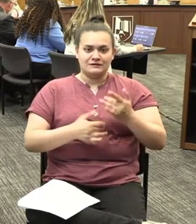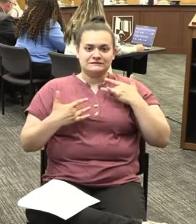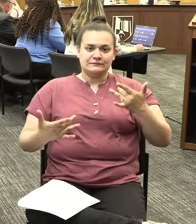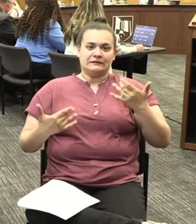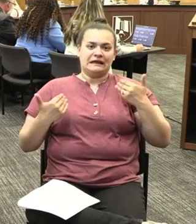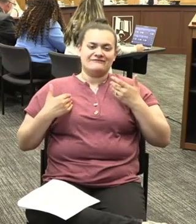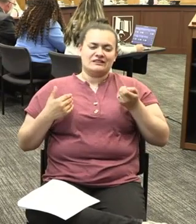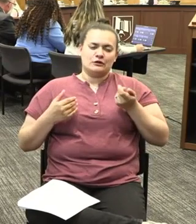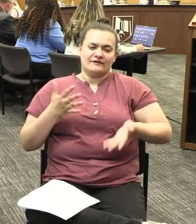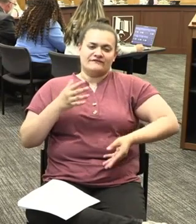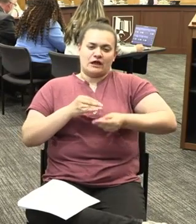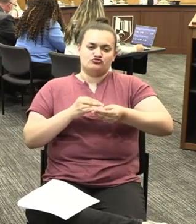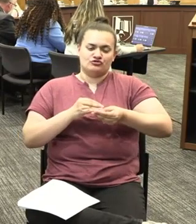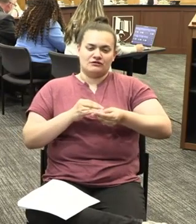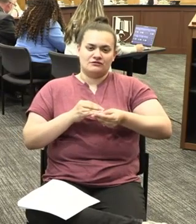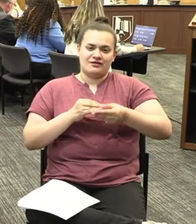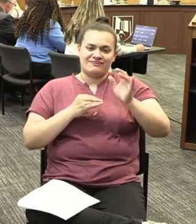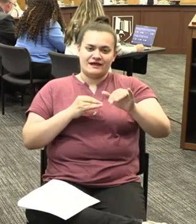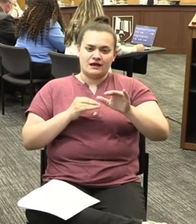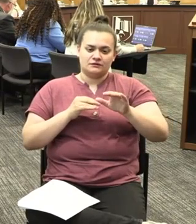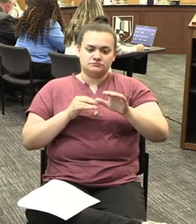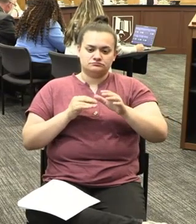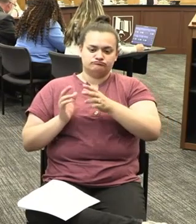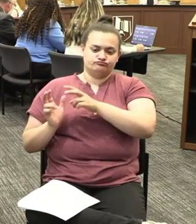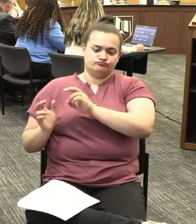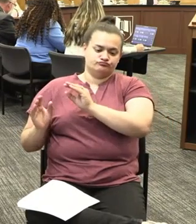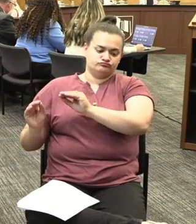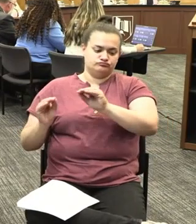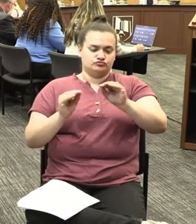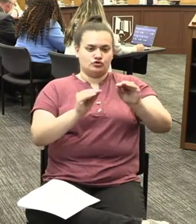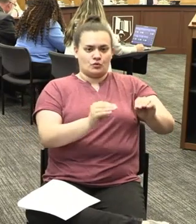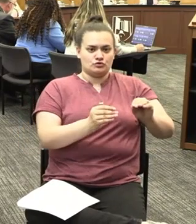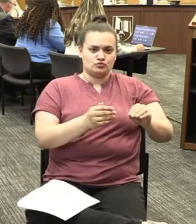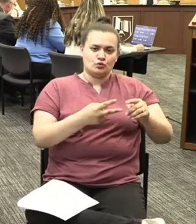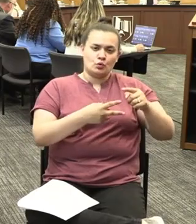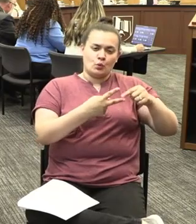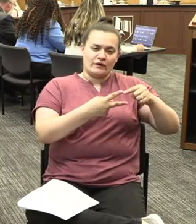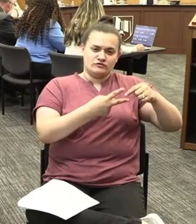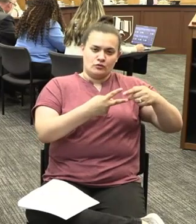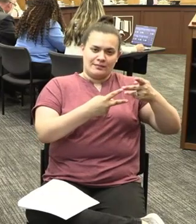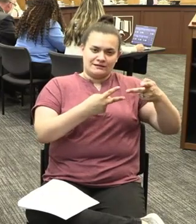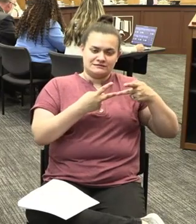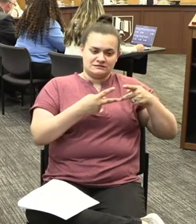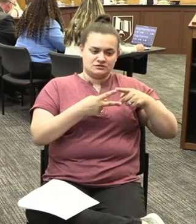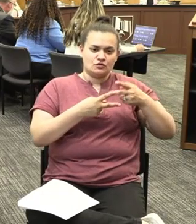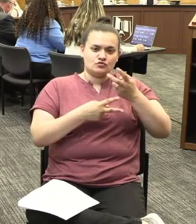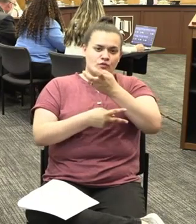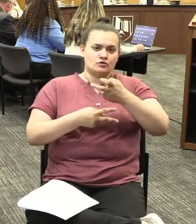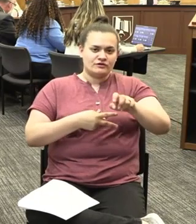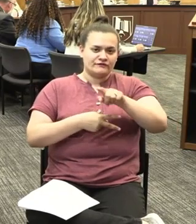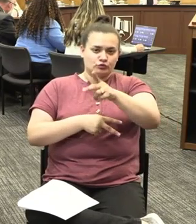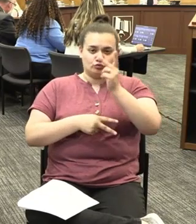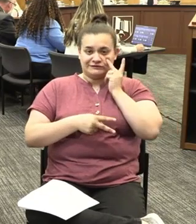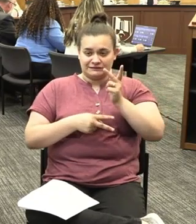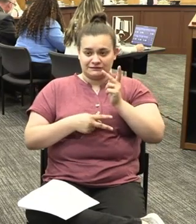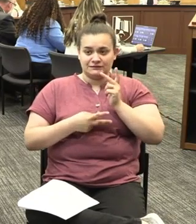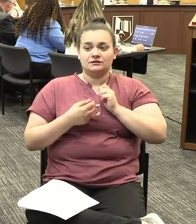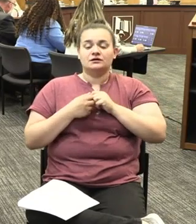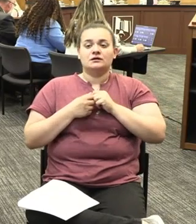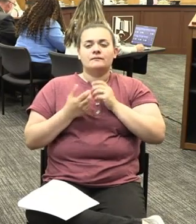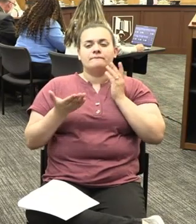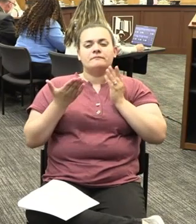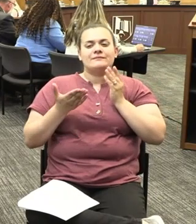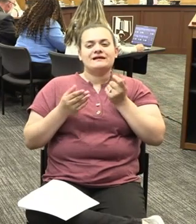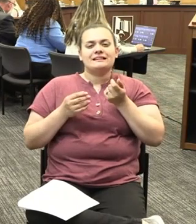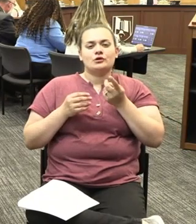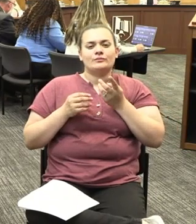bit of a surplus. That surplus goes into typically one of two places, and those are the transfers you see. Now, what might be a little